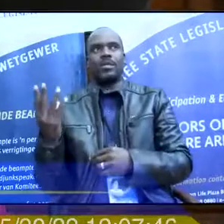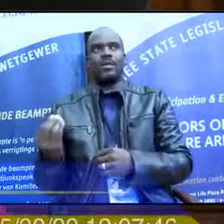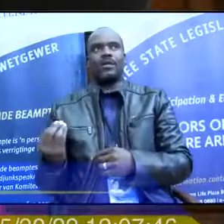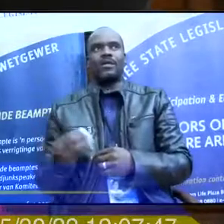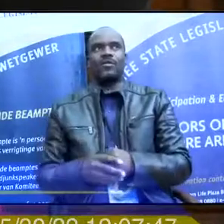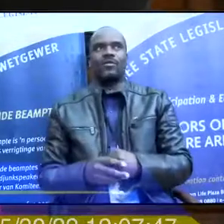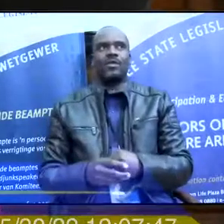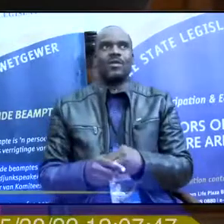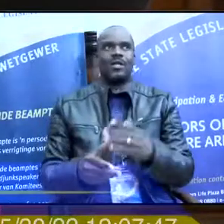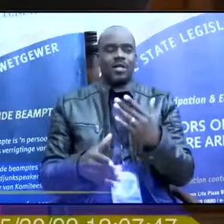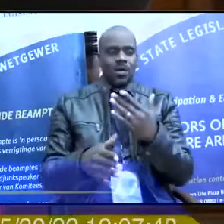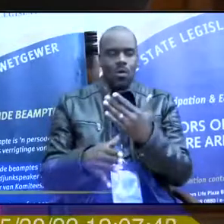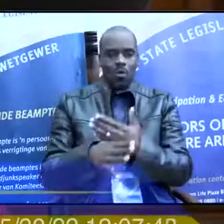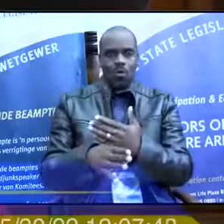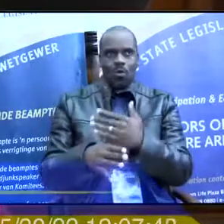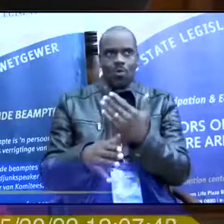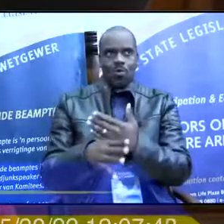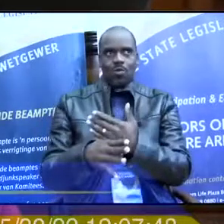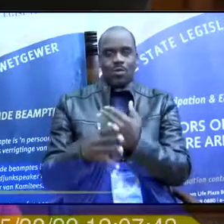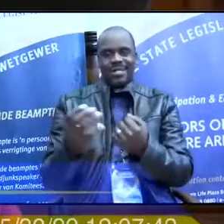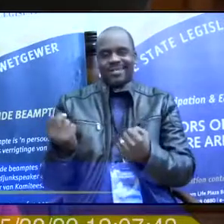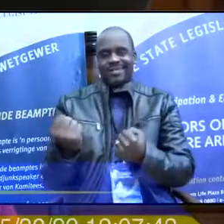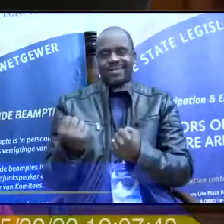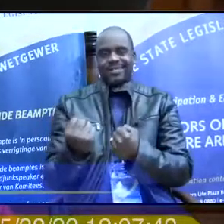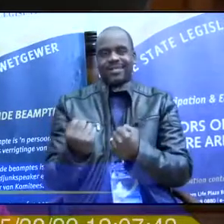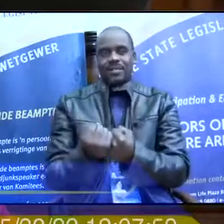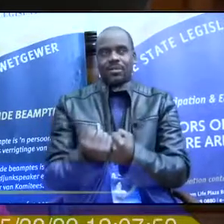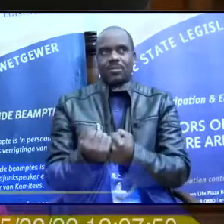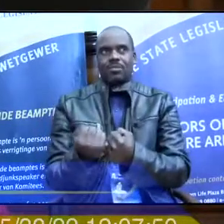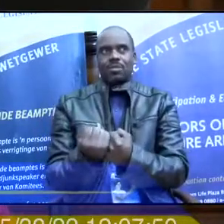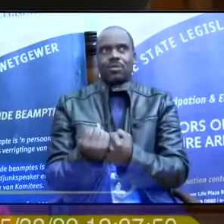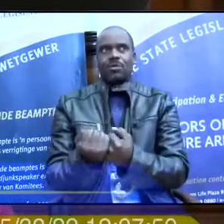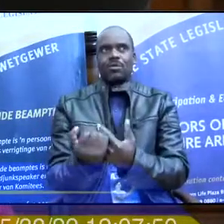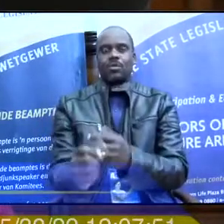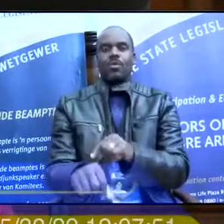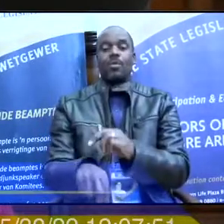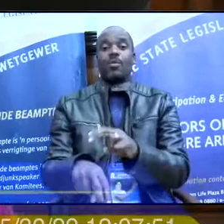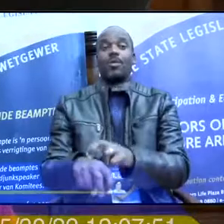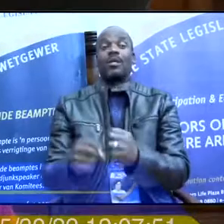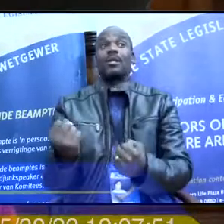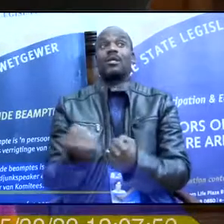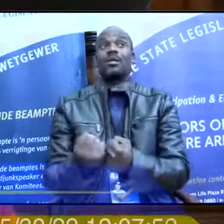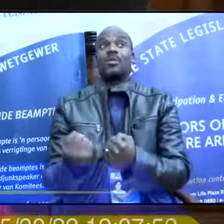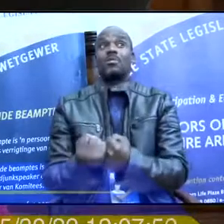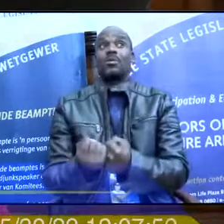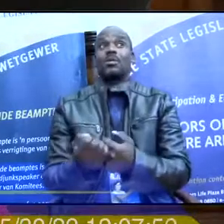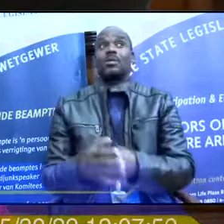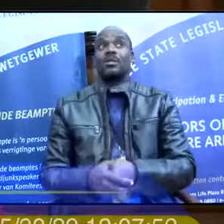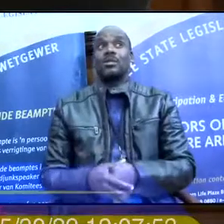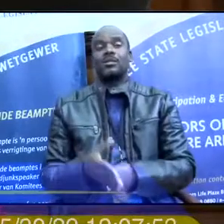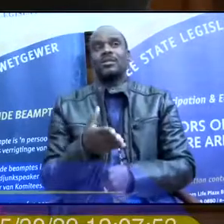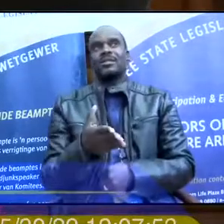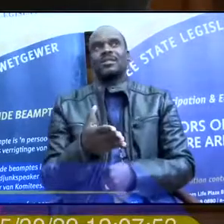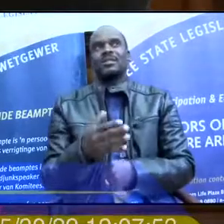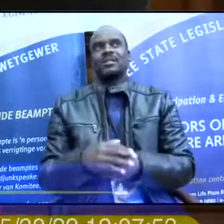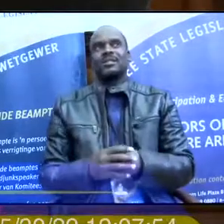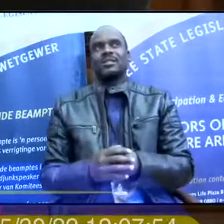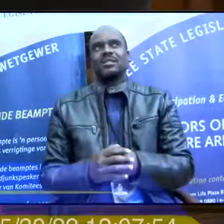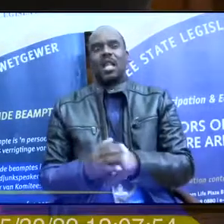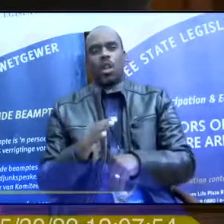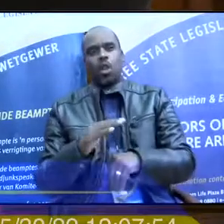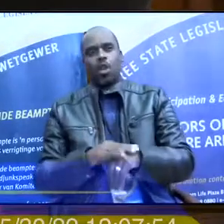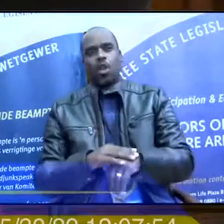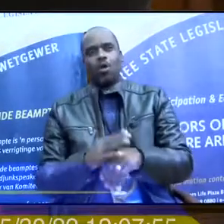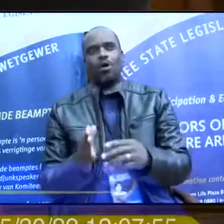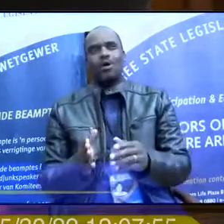worker of now ladies supporting more than 10 people and that brings a lot of stress to us